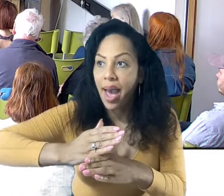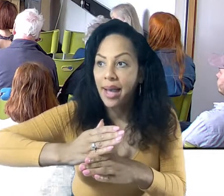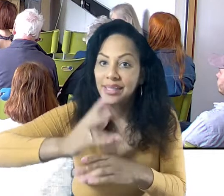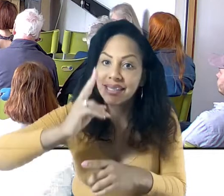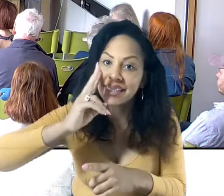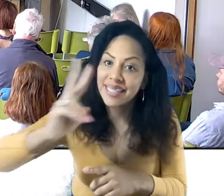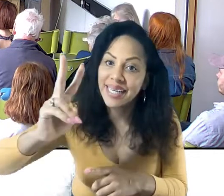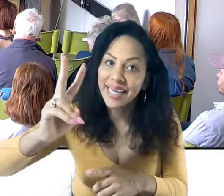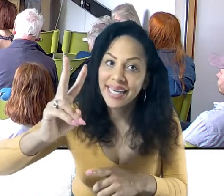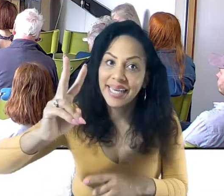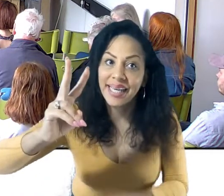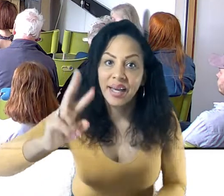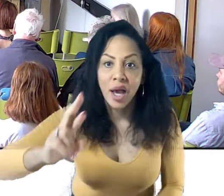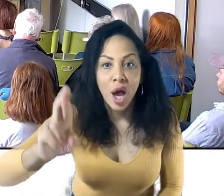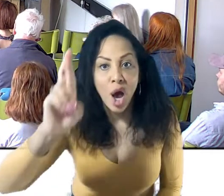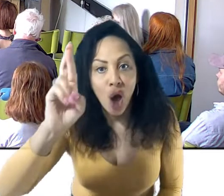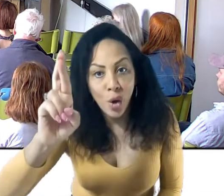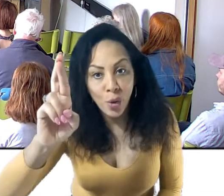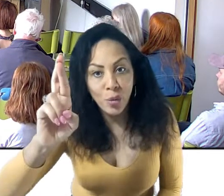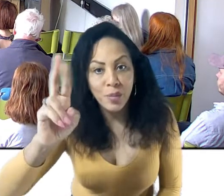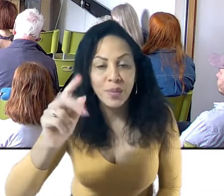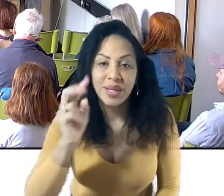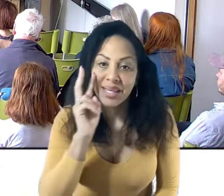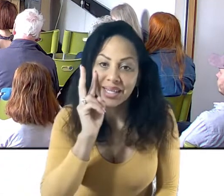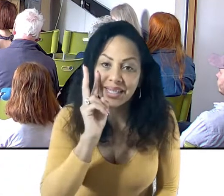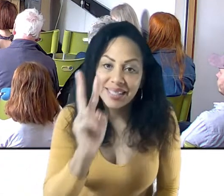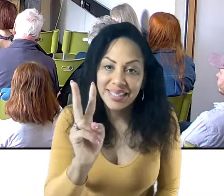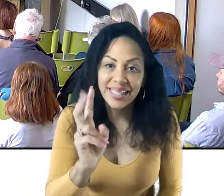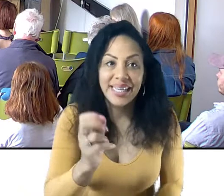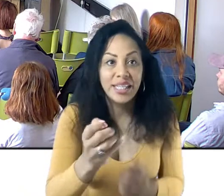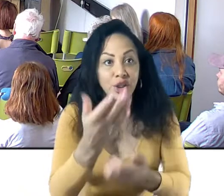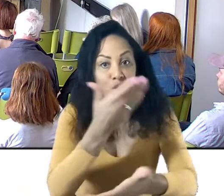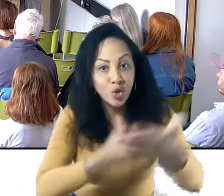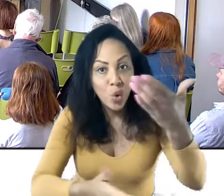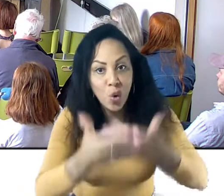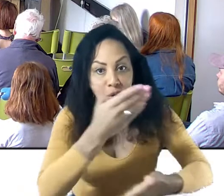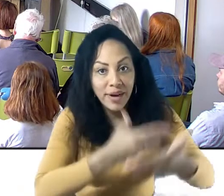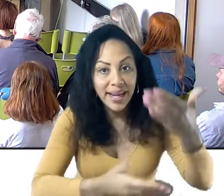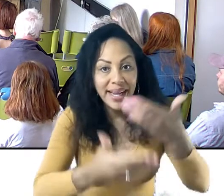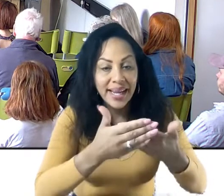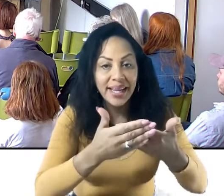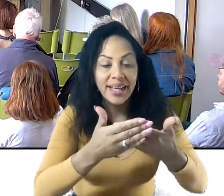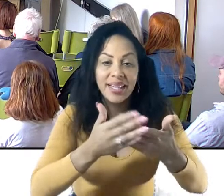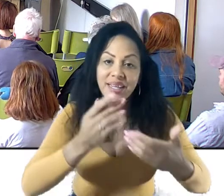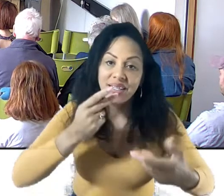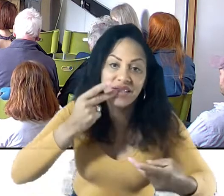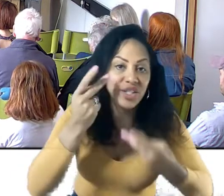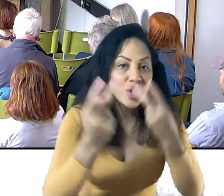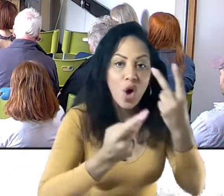of story and story through song and the way that song connects into memory,